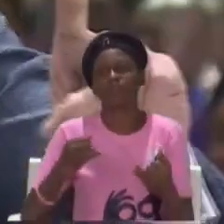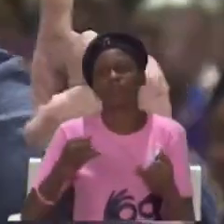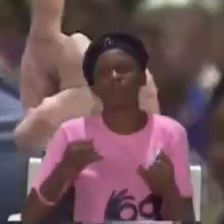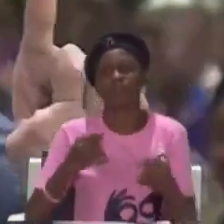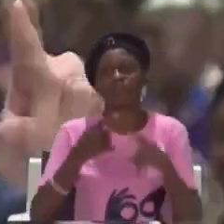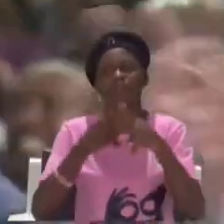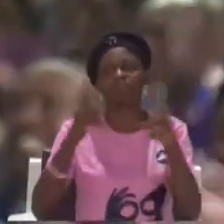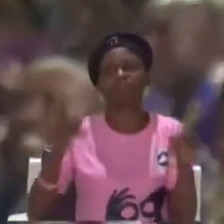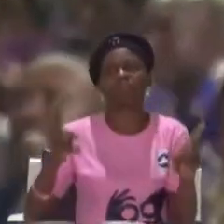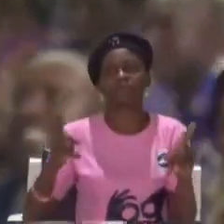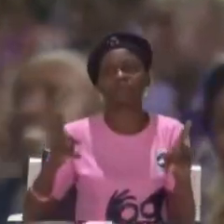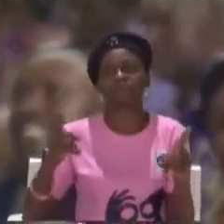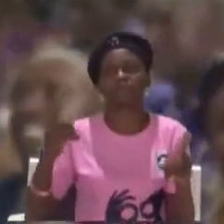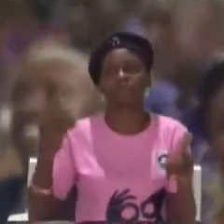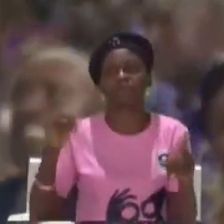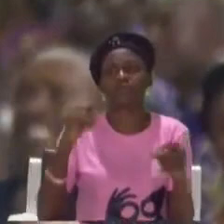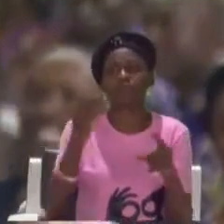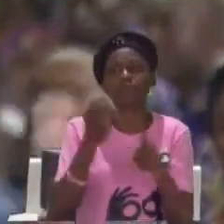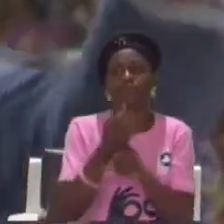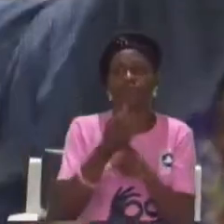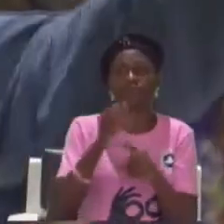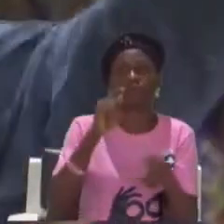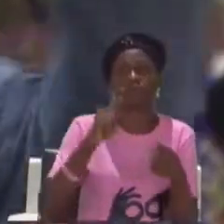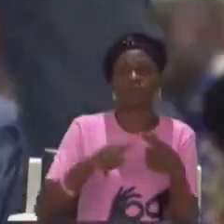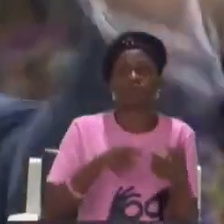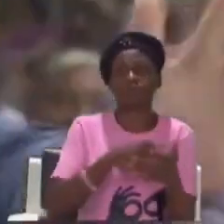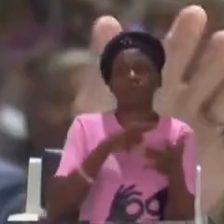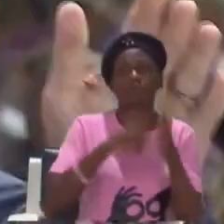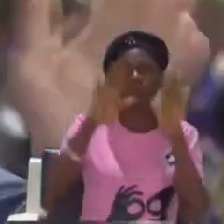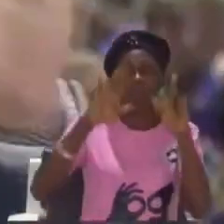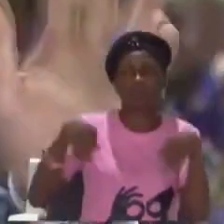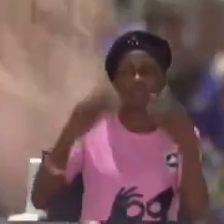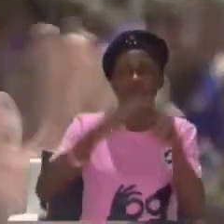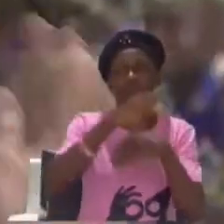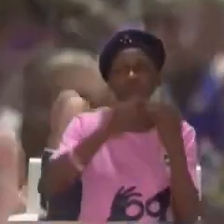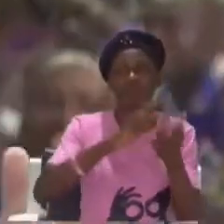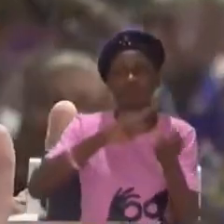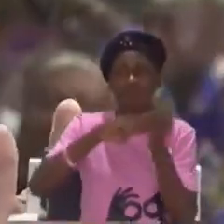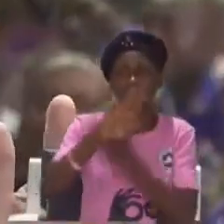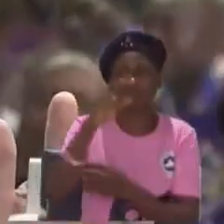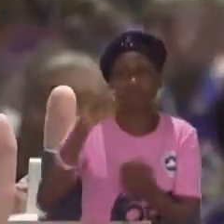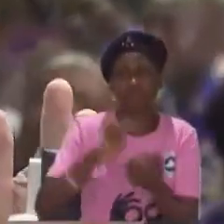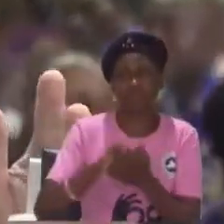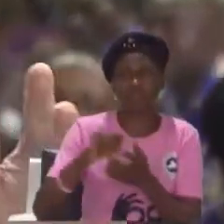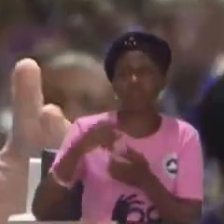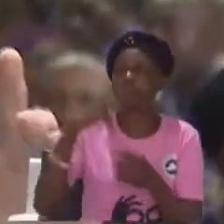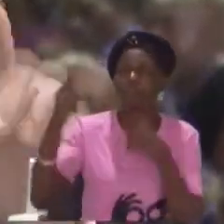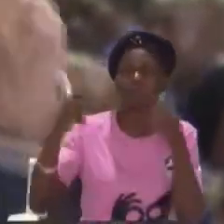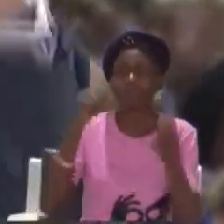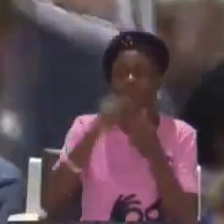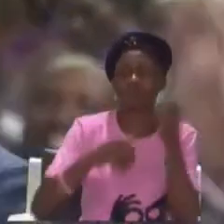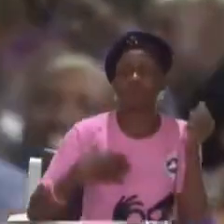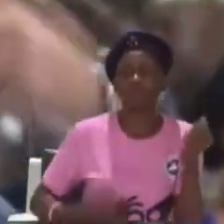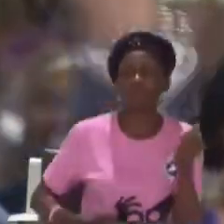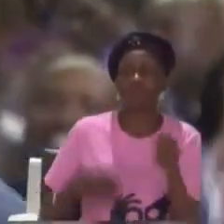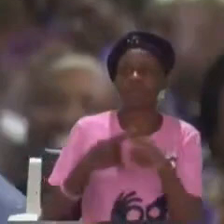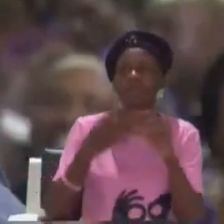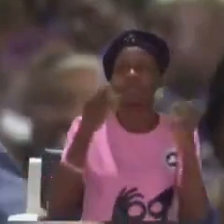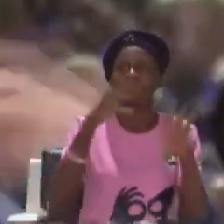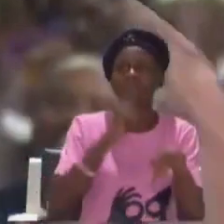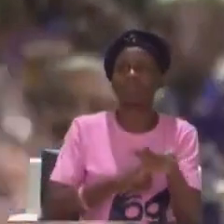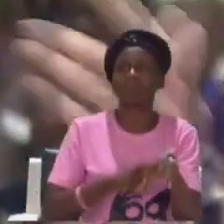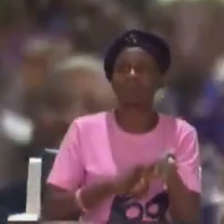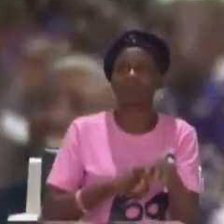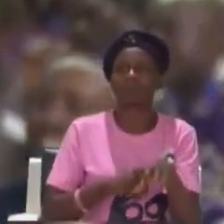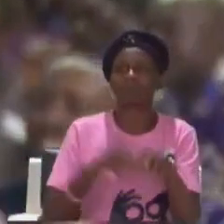But we held on to this miracle and we gave all glory to God and we told absolutely everybody. But how many times have we heard